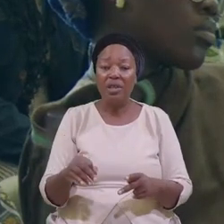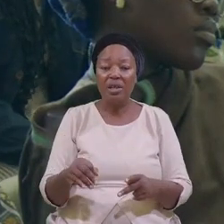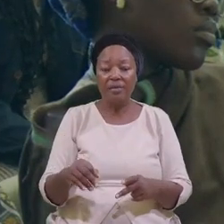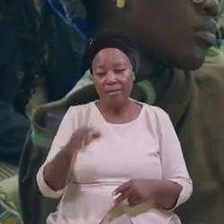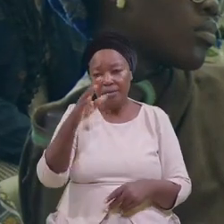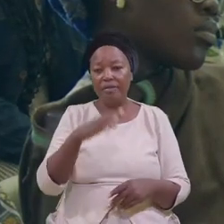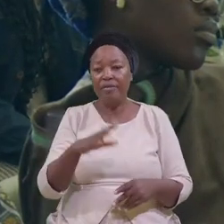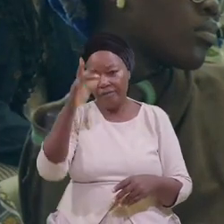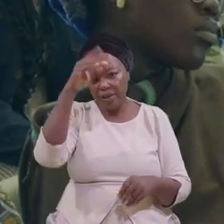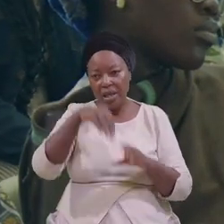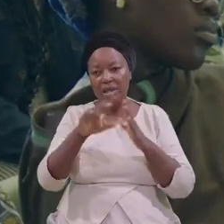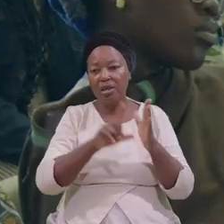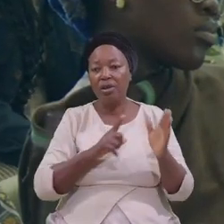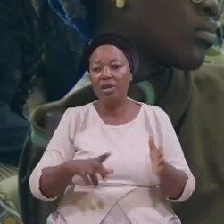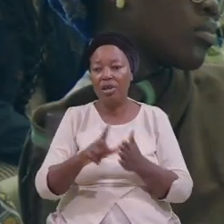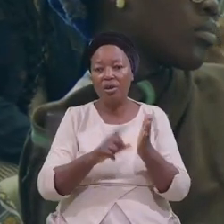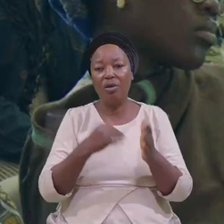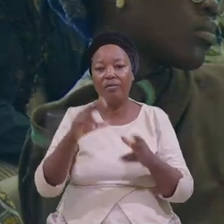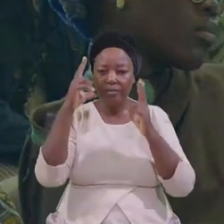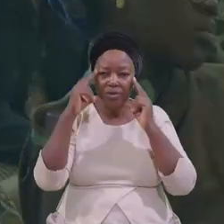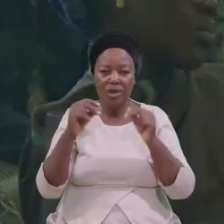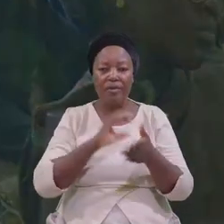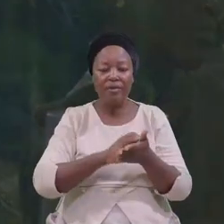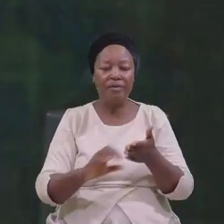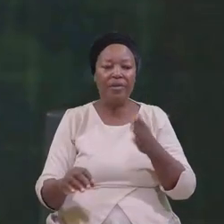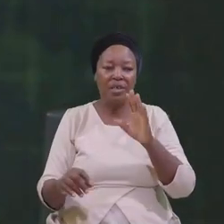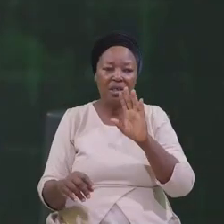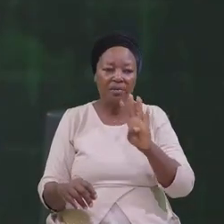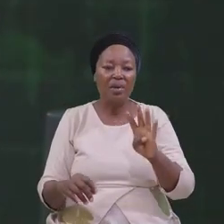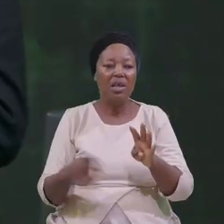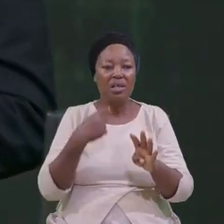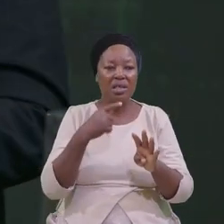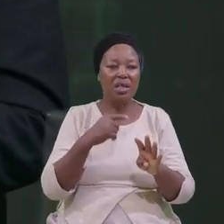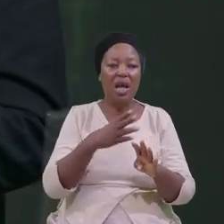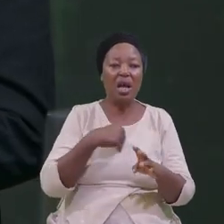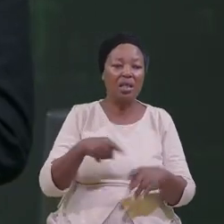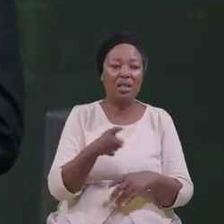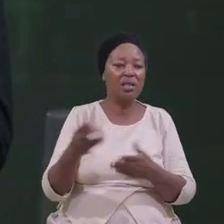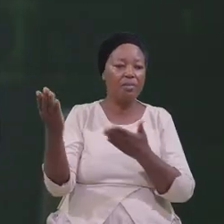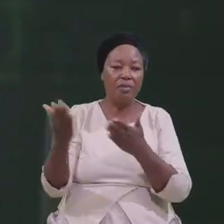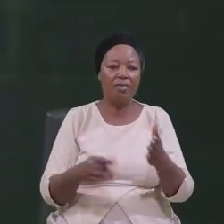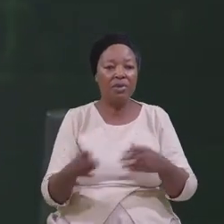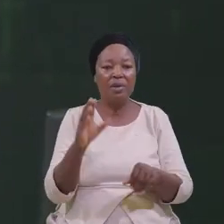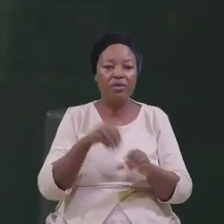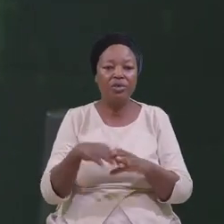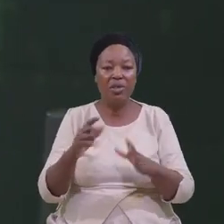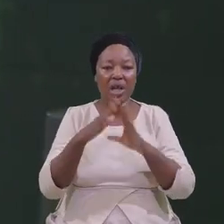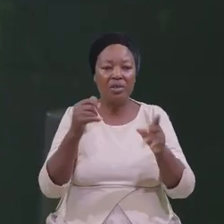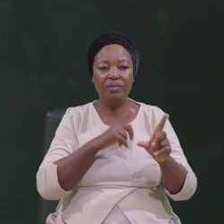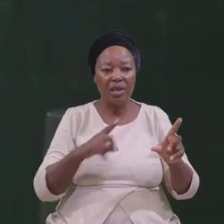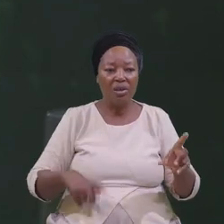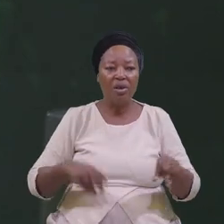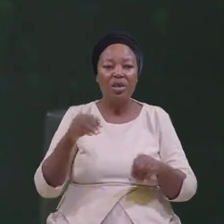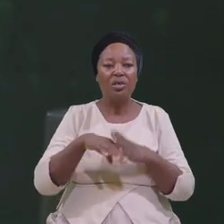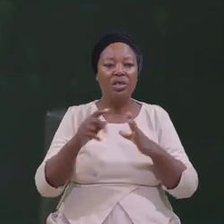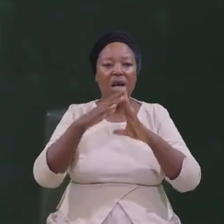4, it says, and I brought them into the house of the Lord, unto the